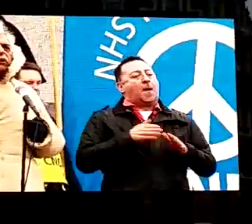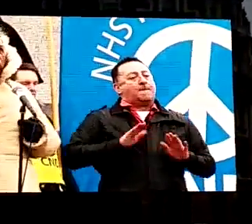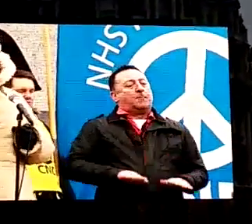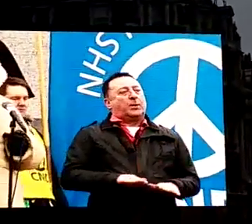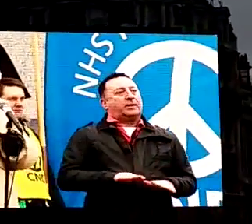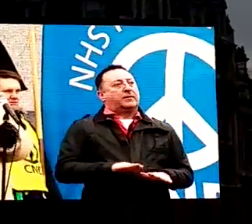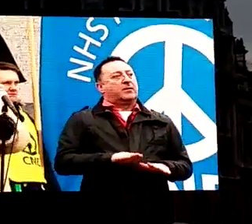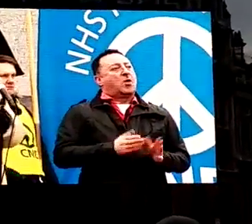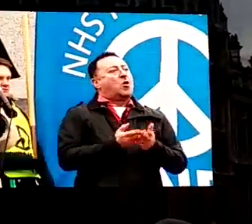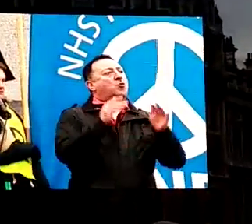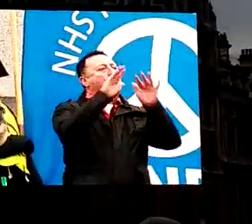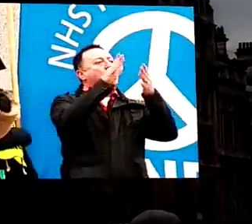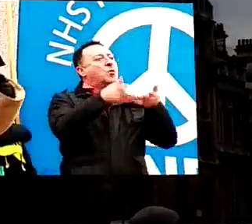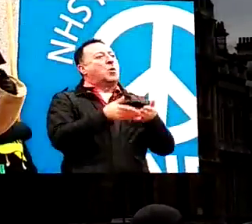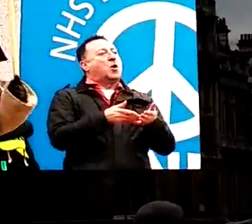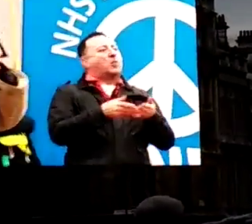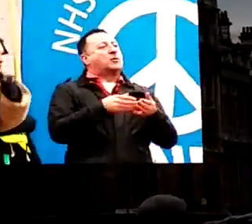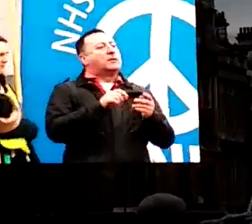the world.